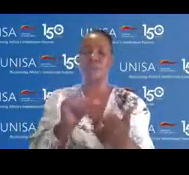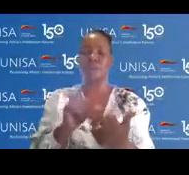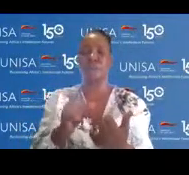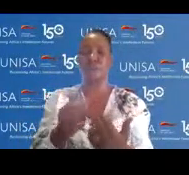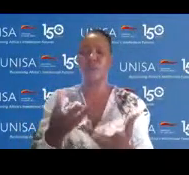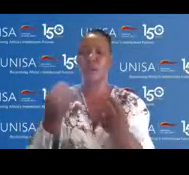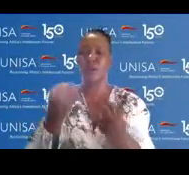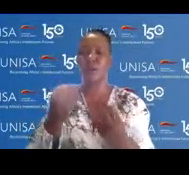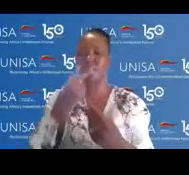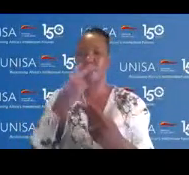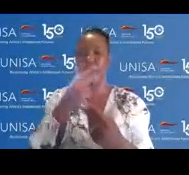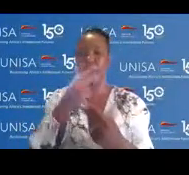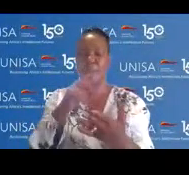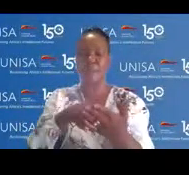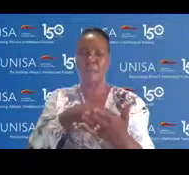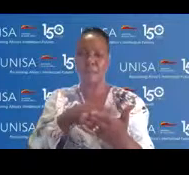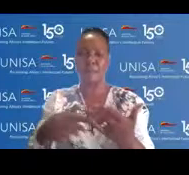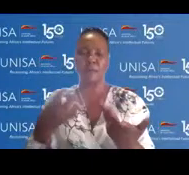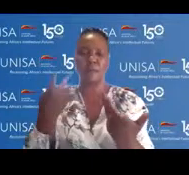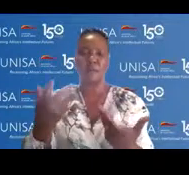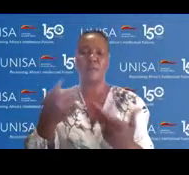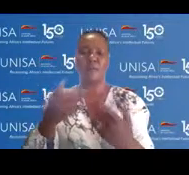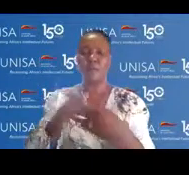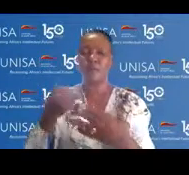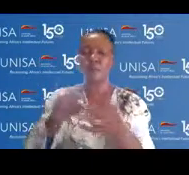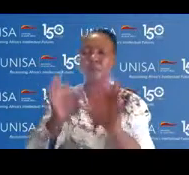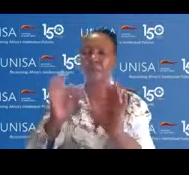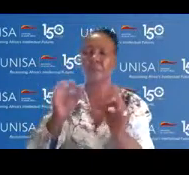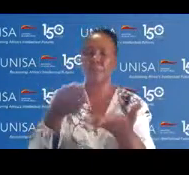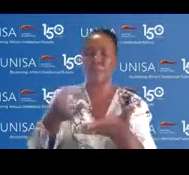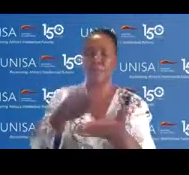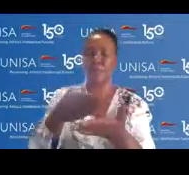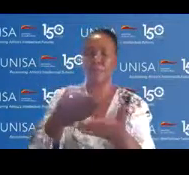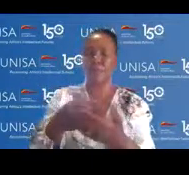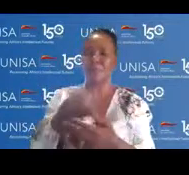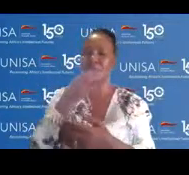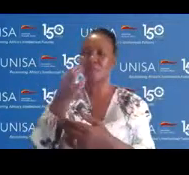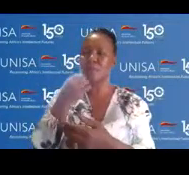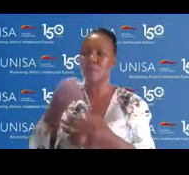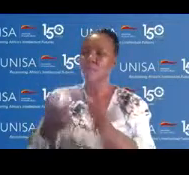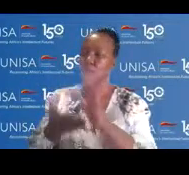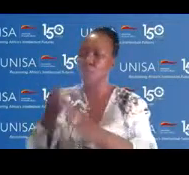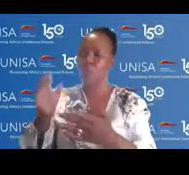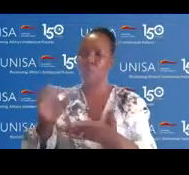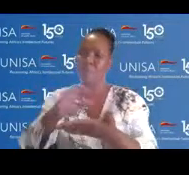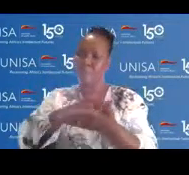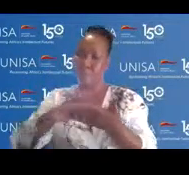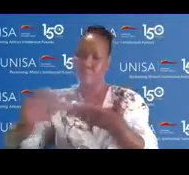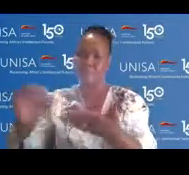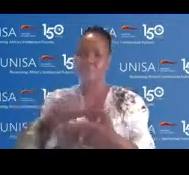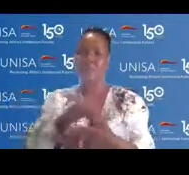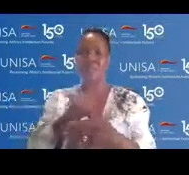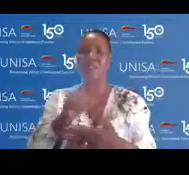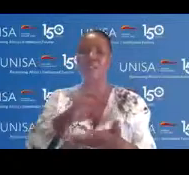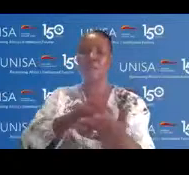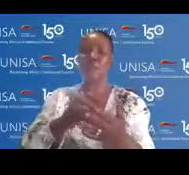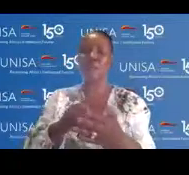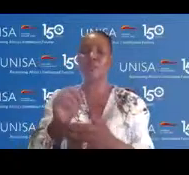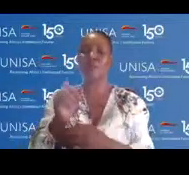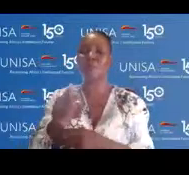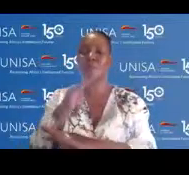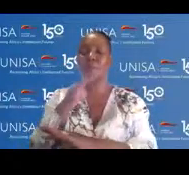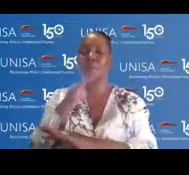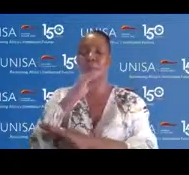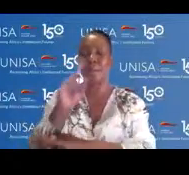open correctly. And when you ask someone, they say, no, just go delete the cookies. And that's basically what the cookie is going